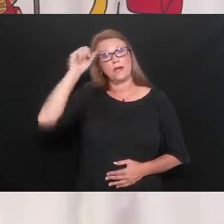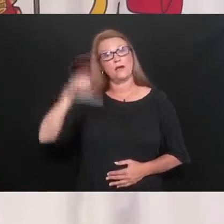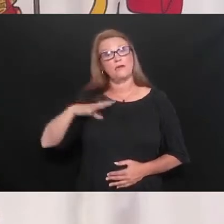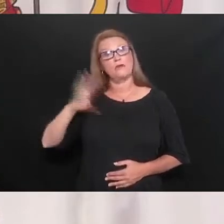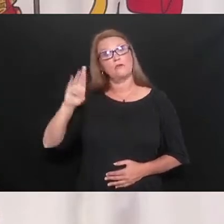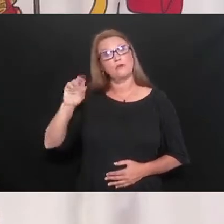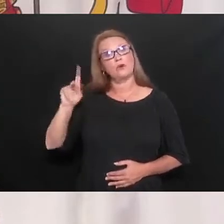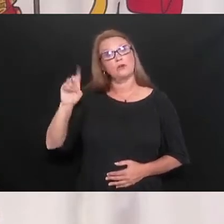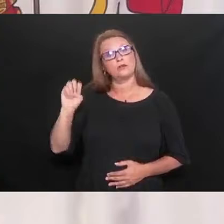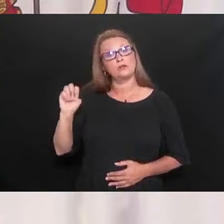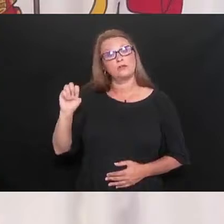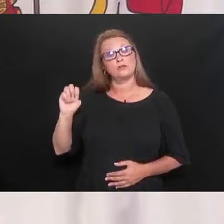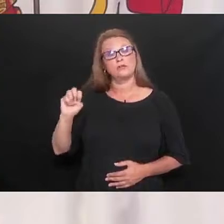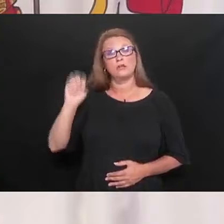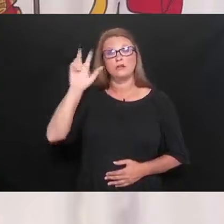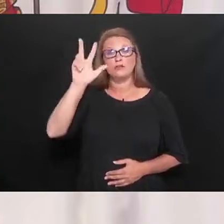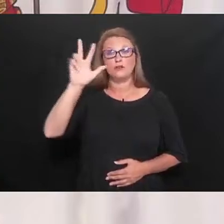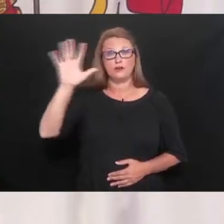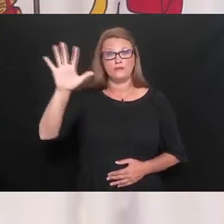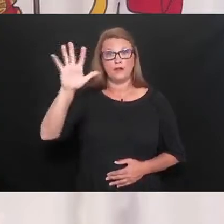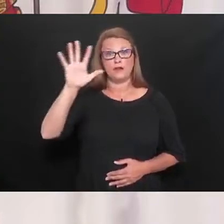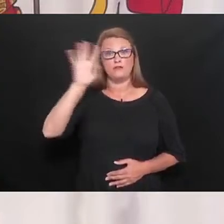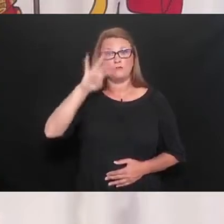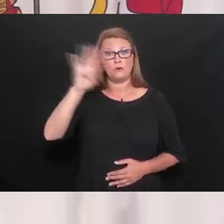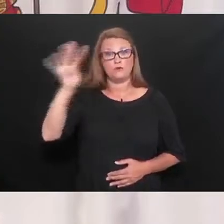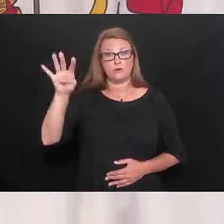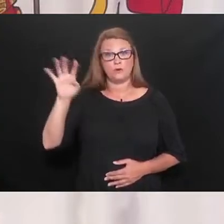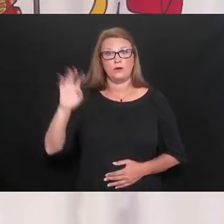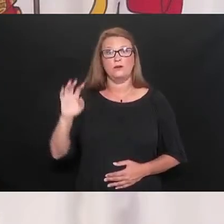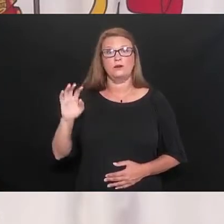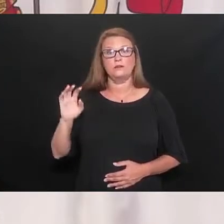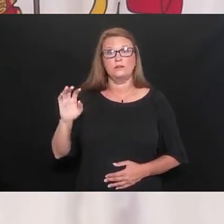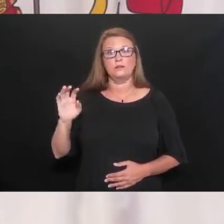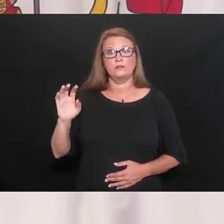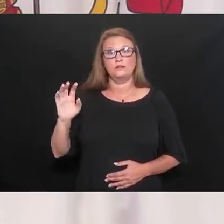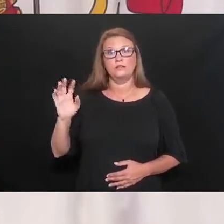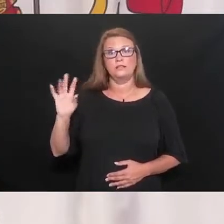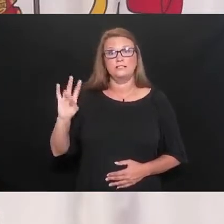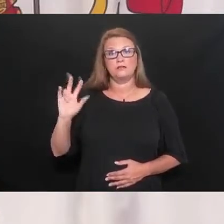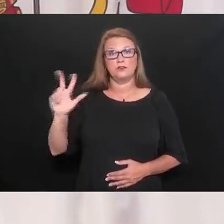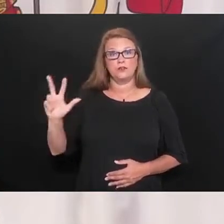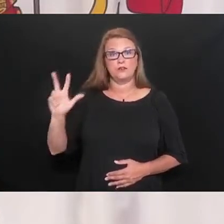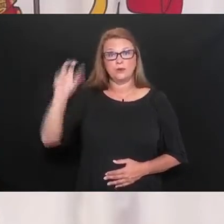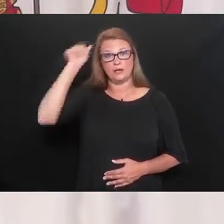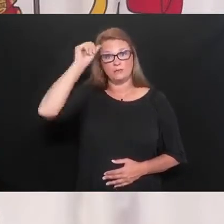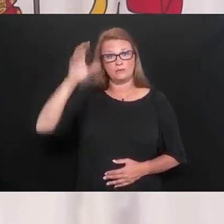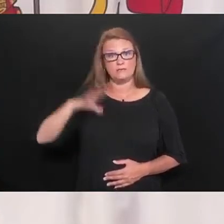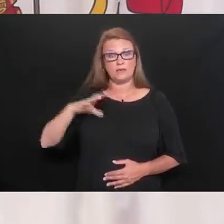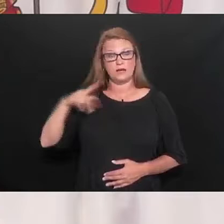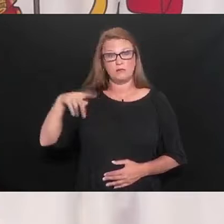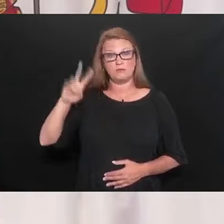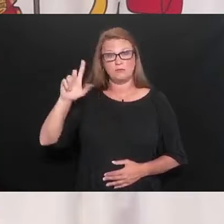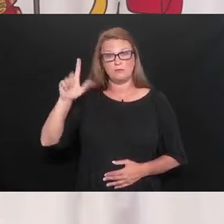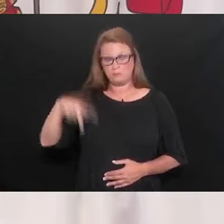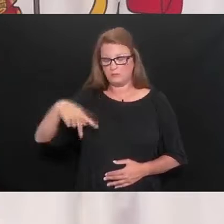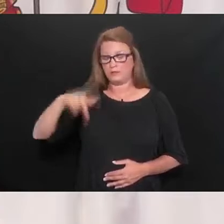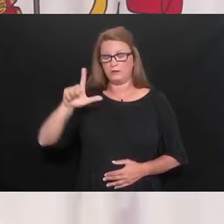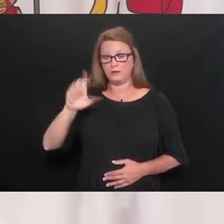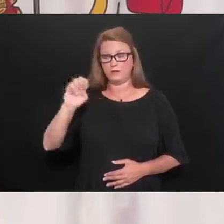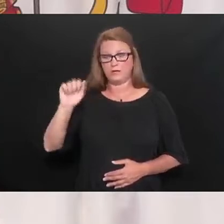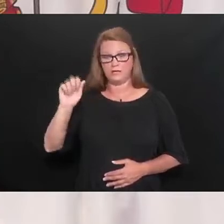Brooke County. The 3,544th death is a 73-year-old male from Pleasants County.